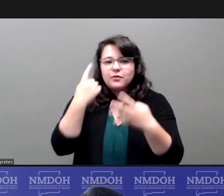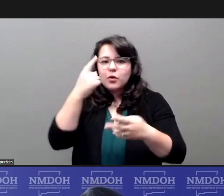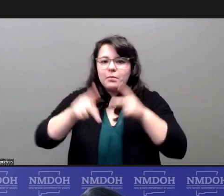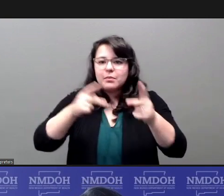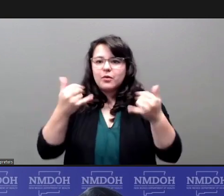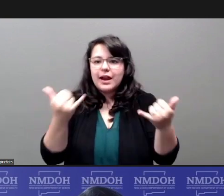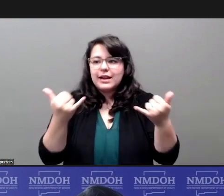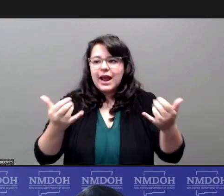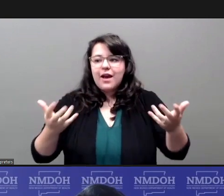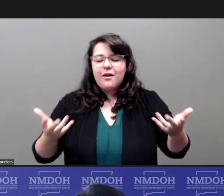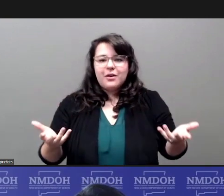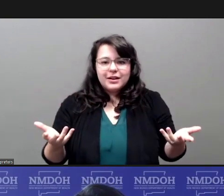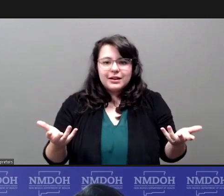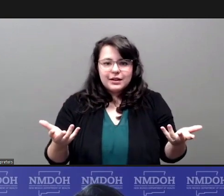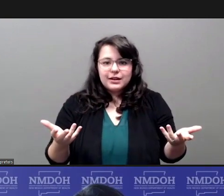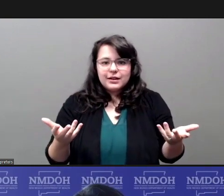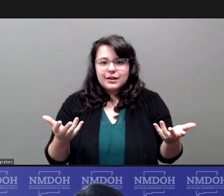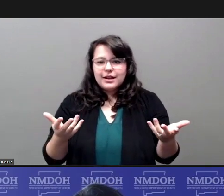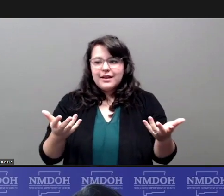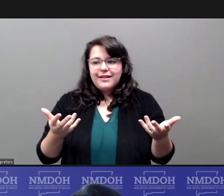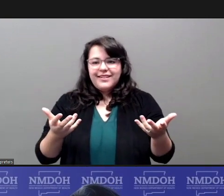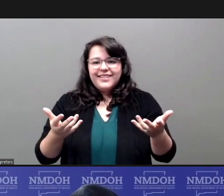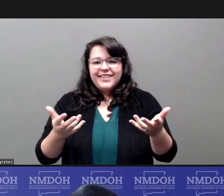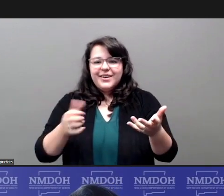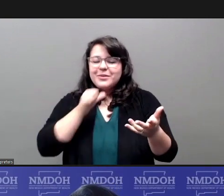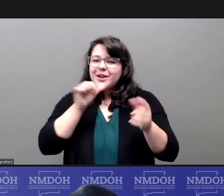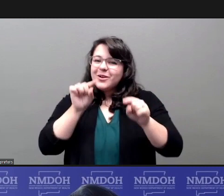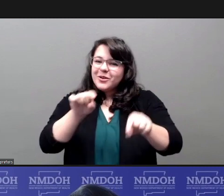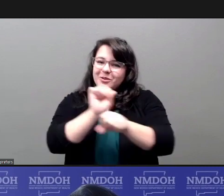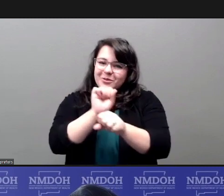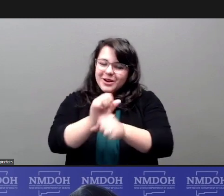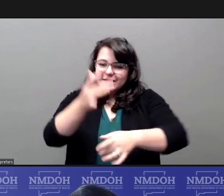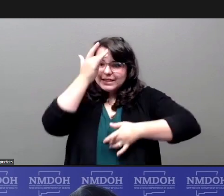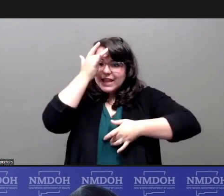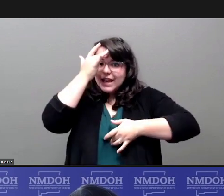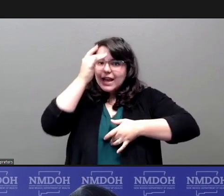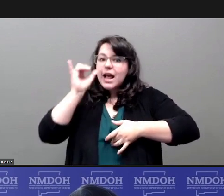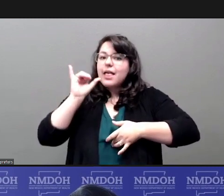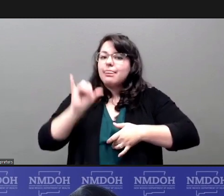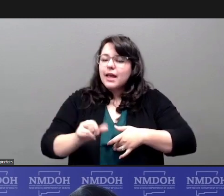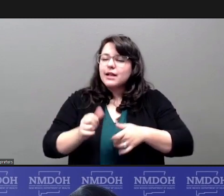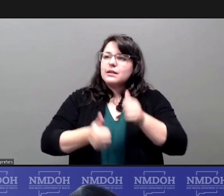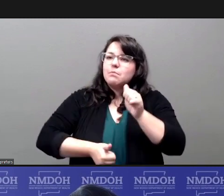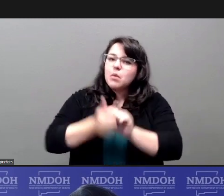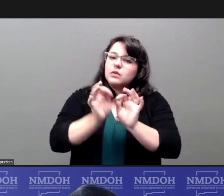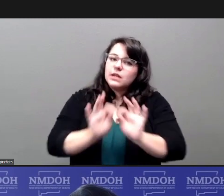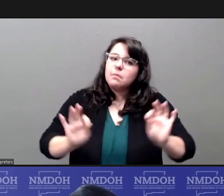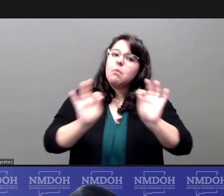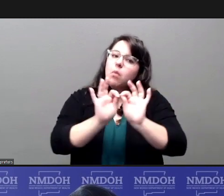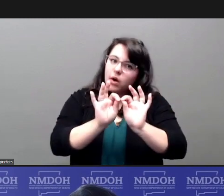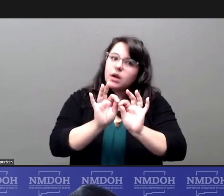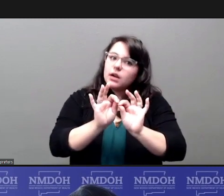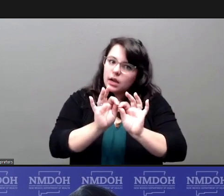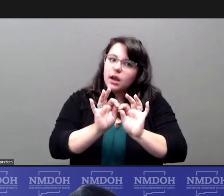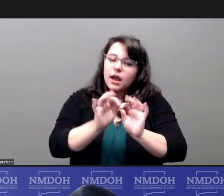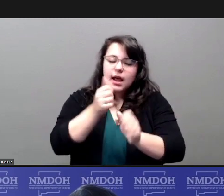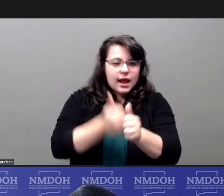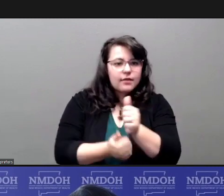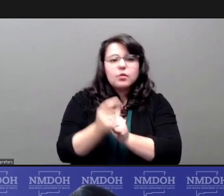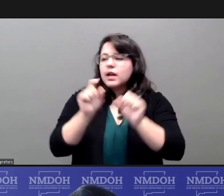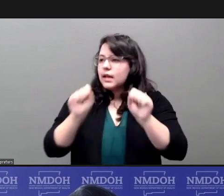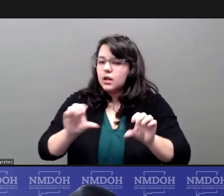many instances, but not going to work sick is probably one of the most important interventions everyone in the workplace can